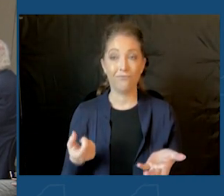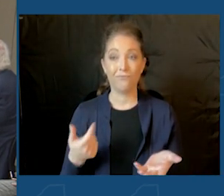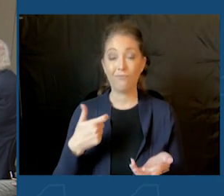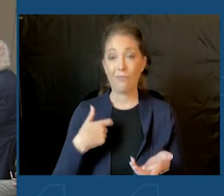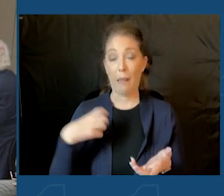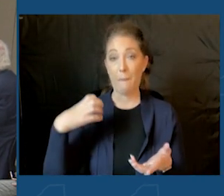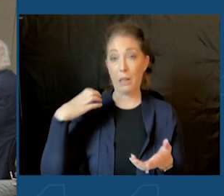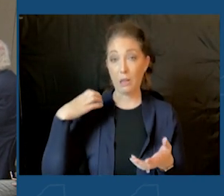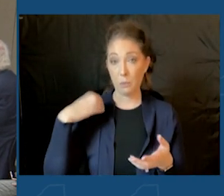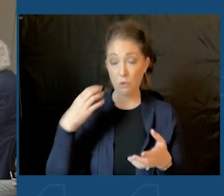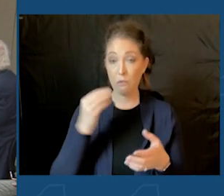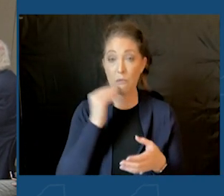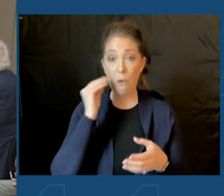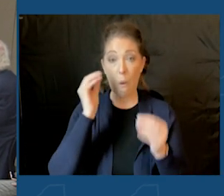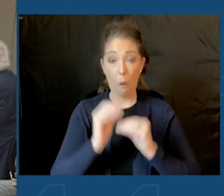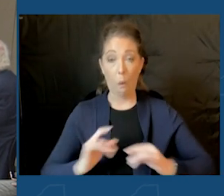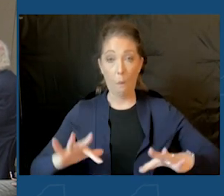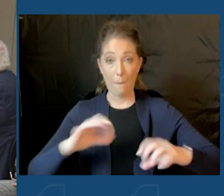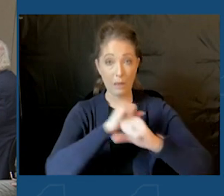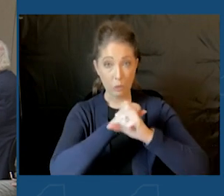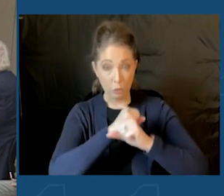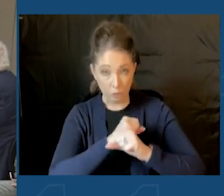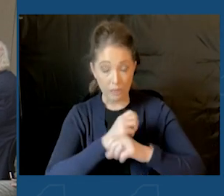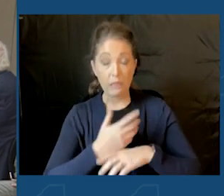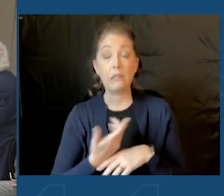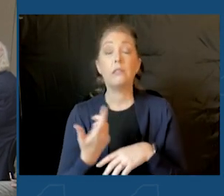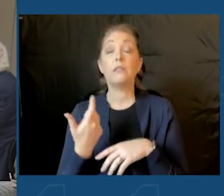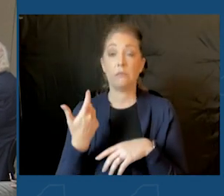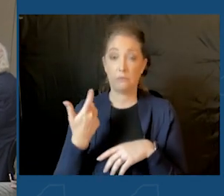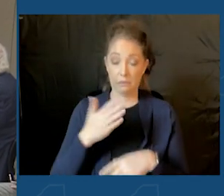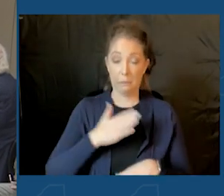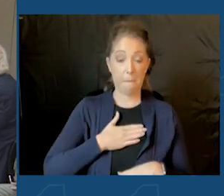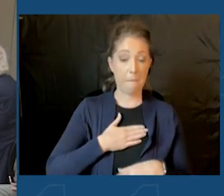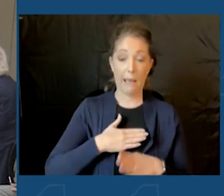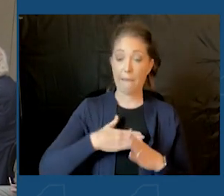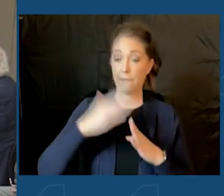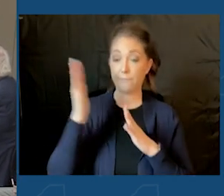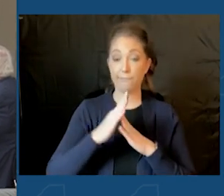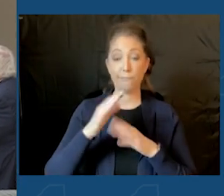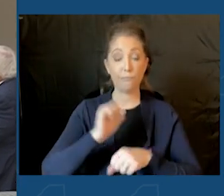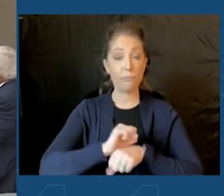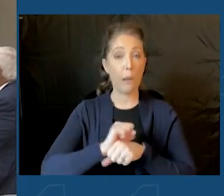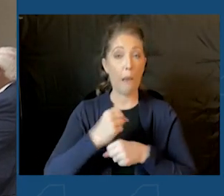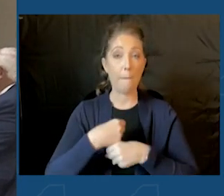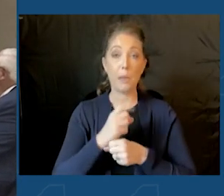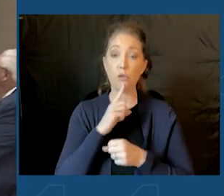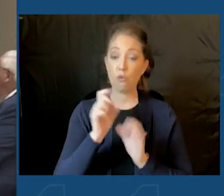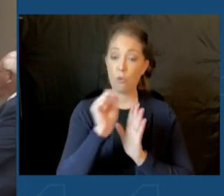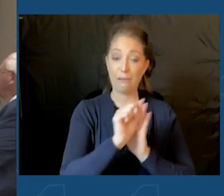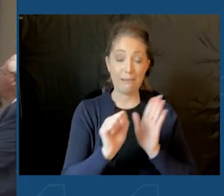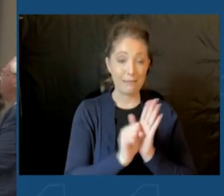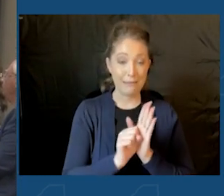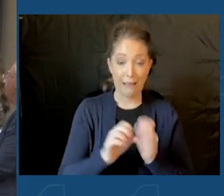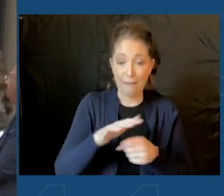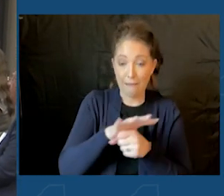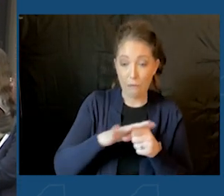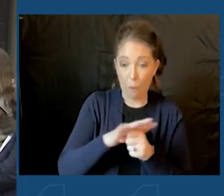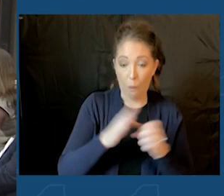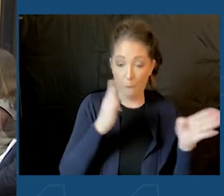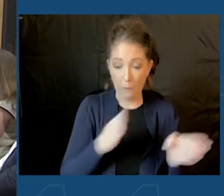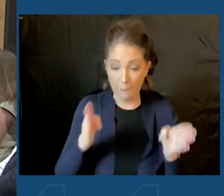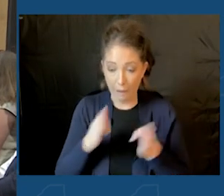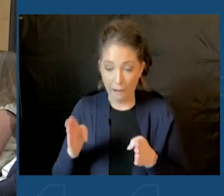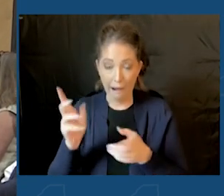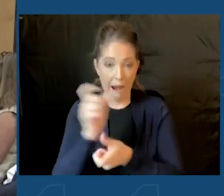Emergency Services, it's my #1 job to make sure that the state is prepared, that our locality is prepared, that all of our critical